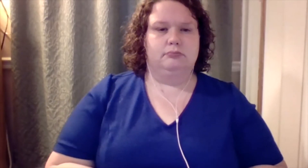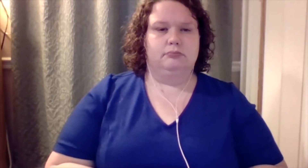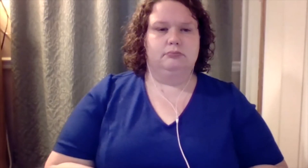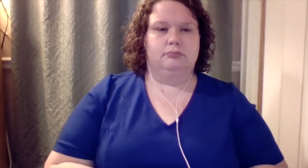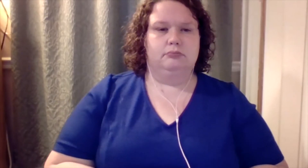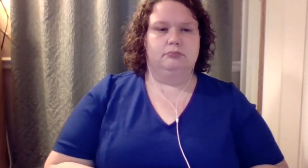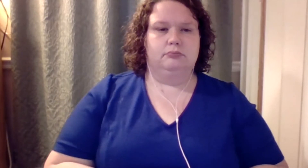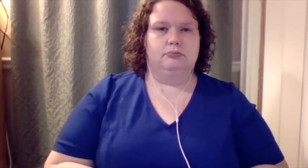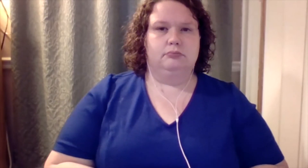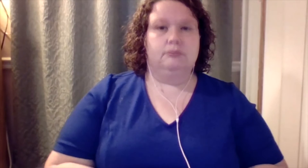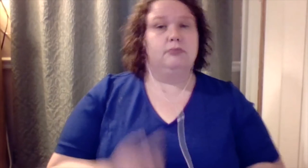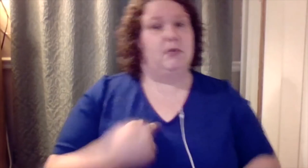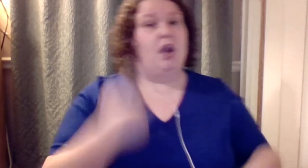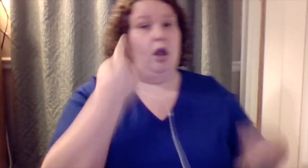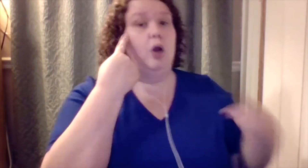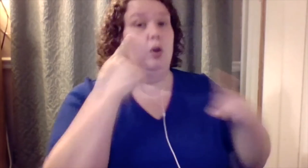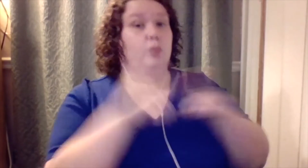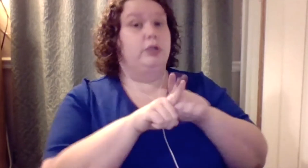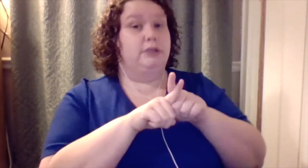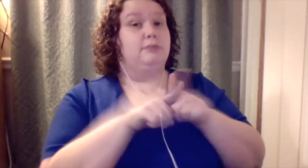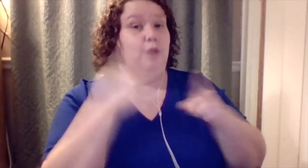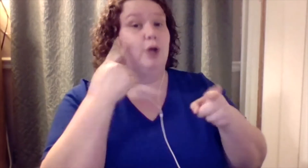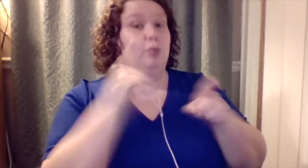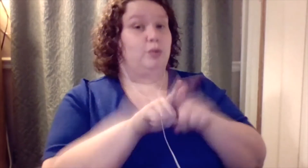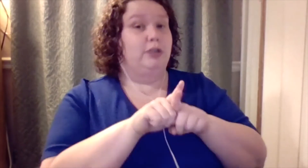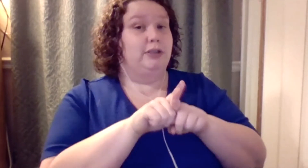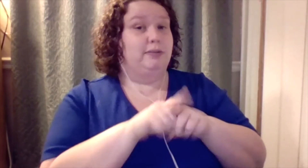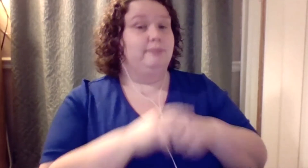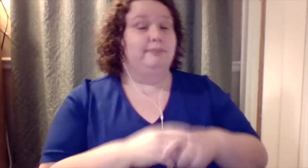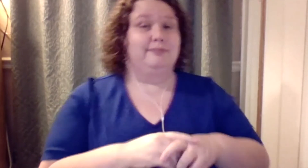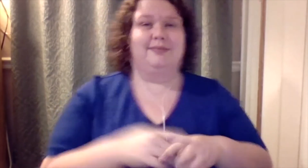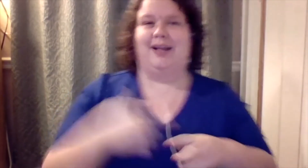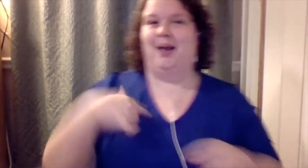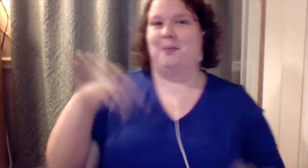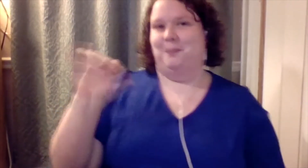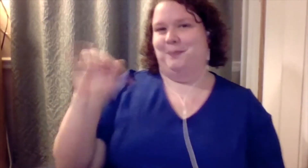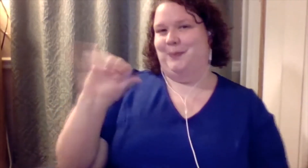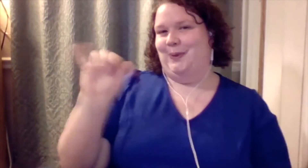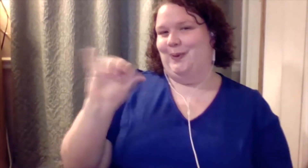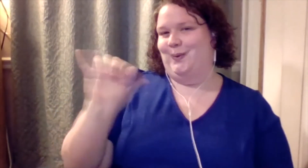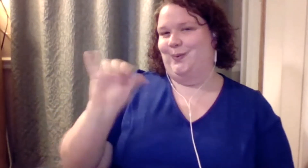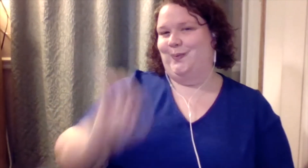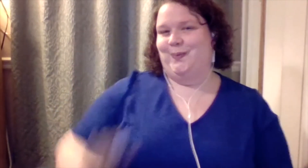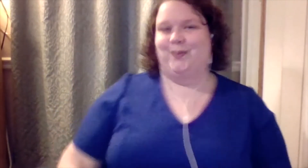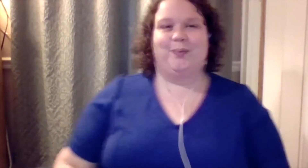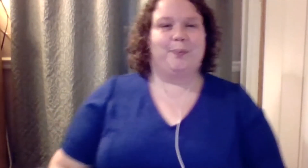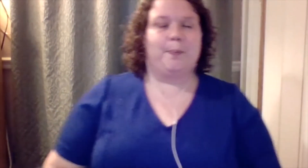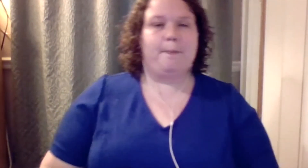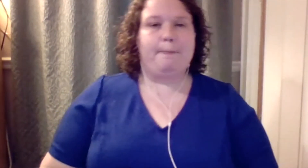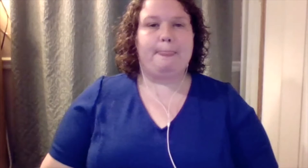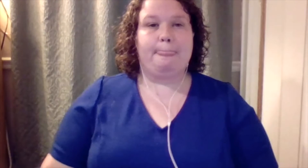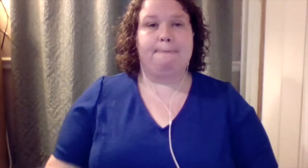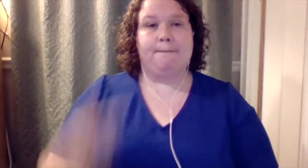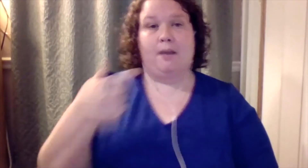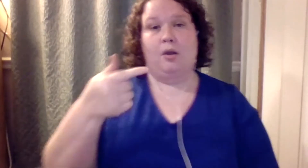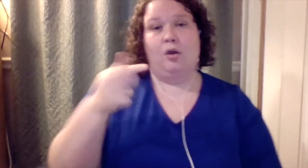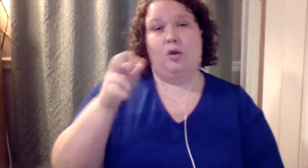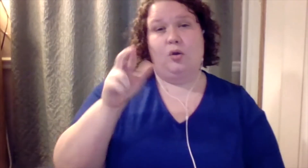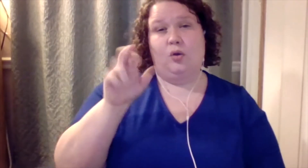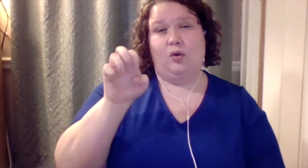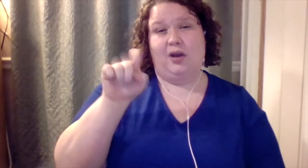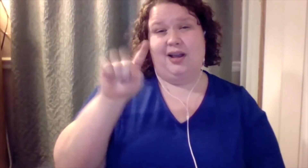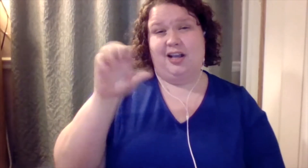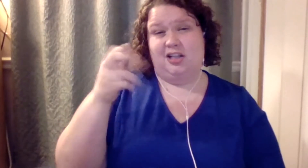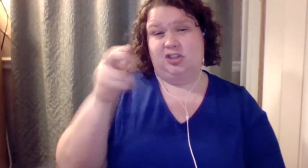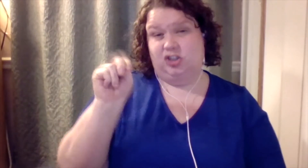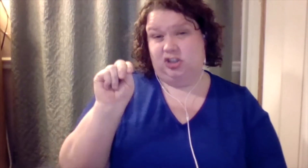I'll agree to that. I will as well, Coach Stewart. Gretchen, oddly enough,